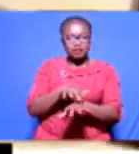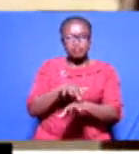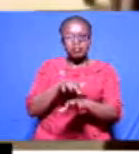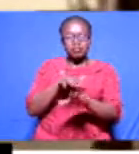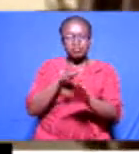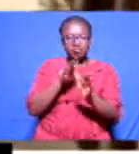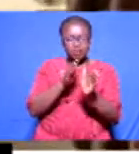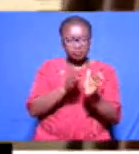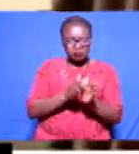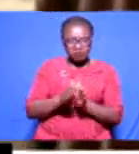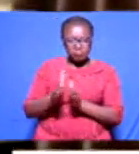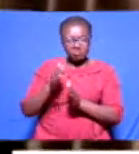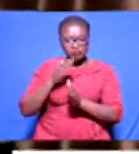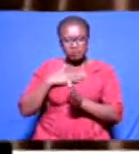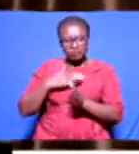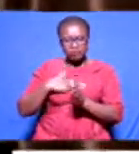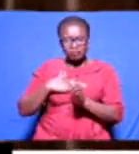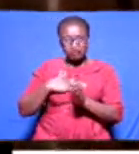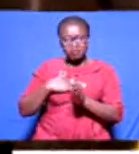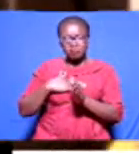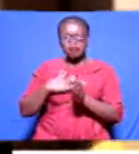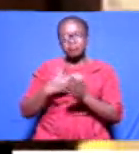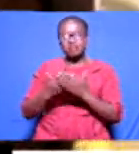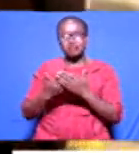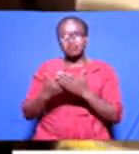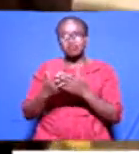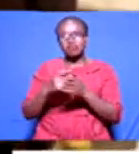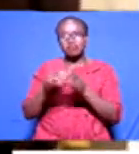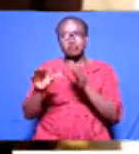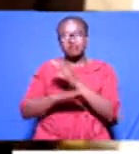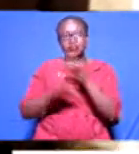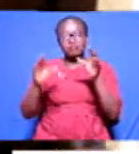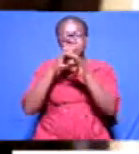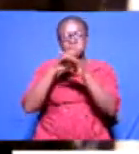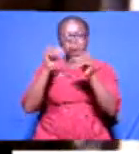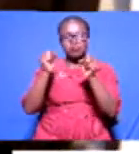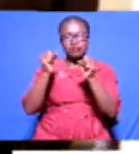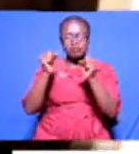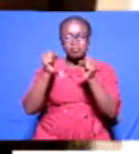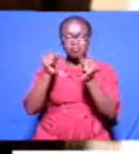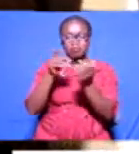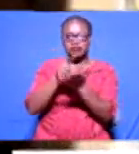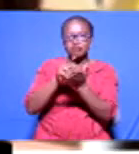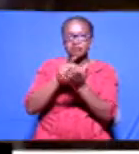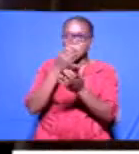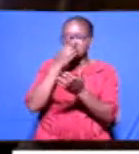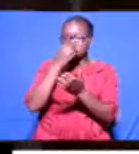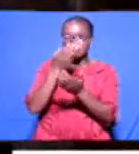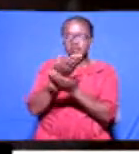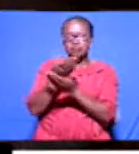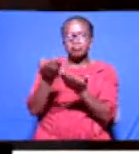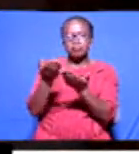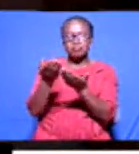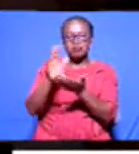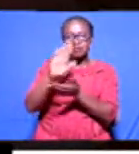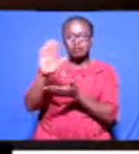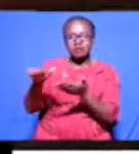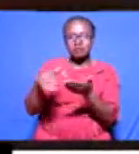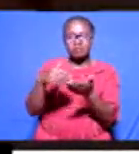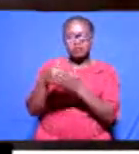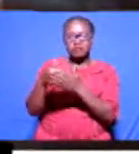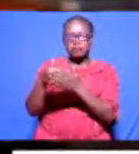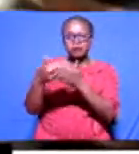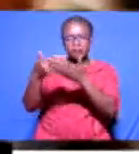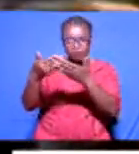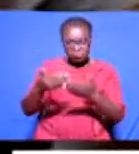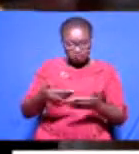viewing. 10 minutes to 10 a.m., the Deputy President, Dr. William Ruto, arrives in Parliament buildings to usher in President